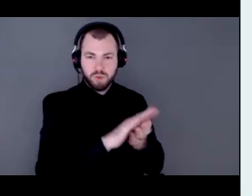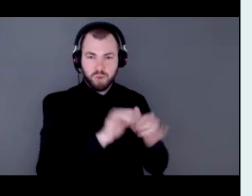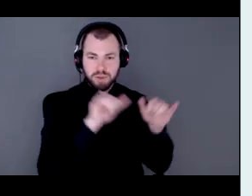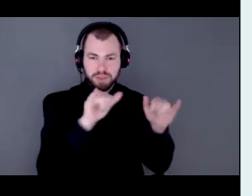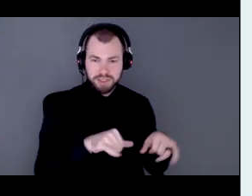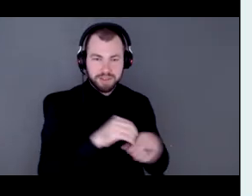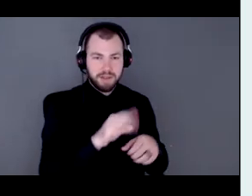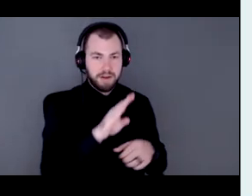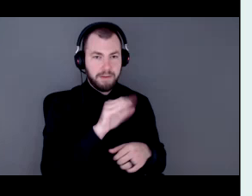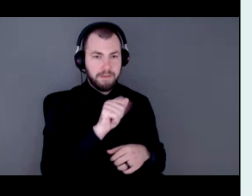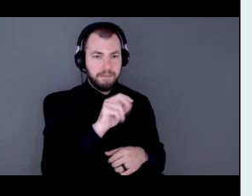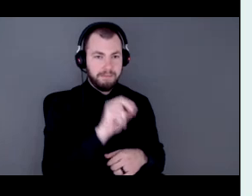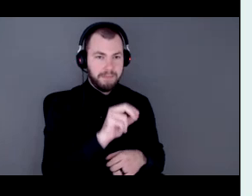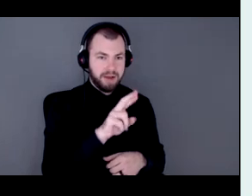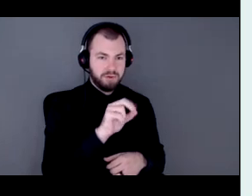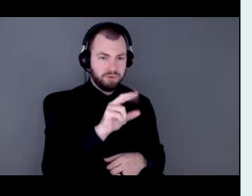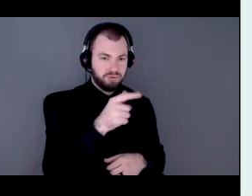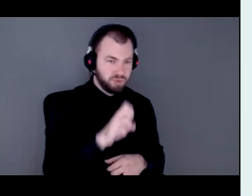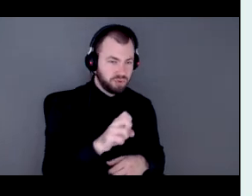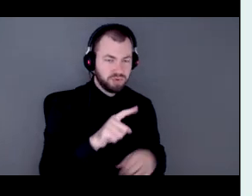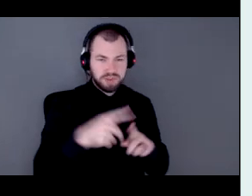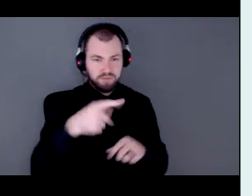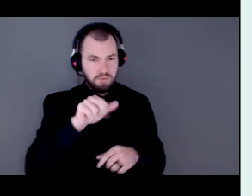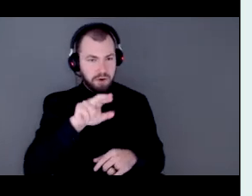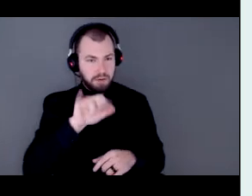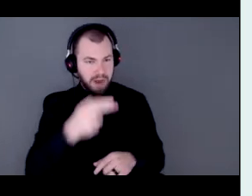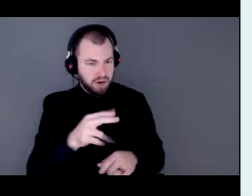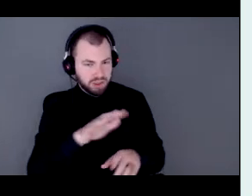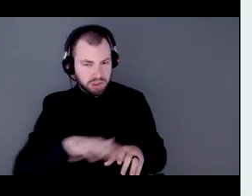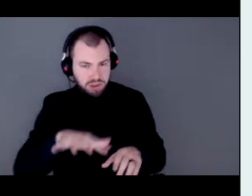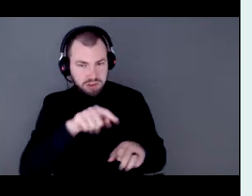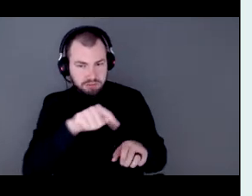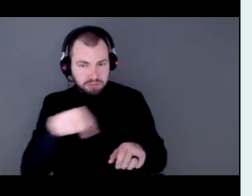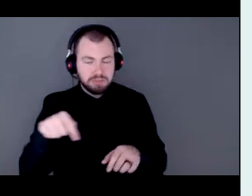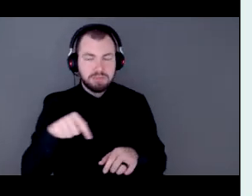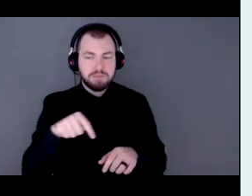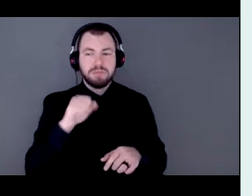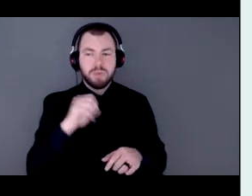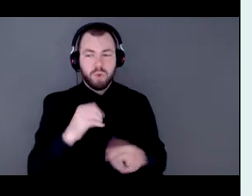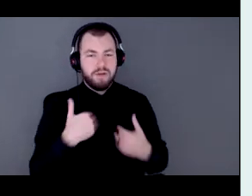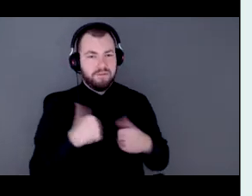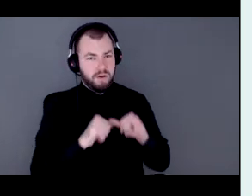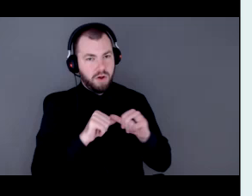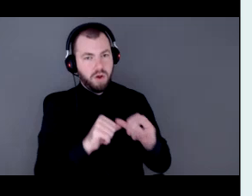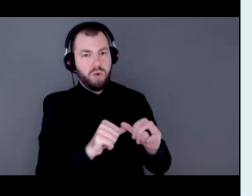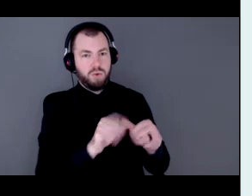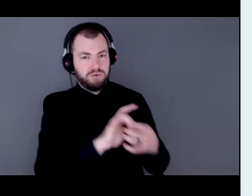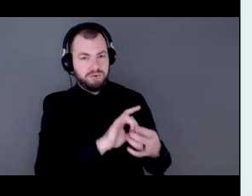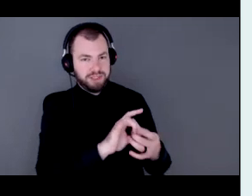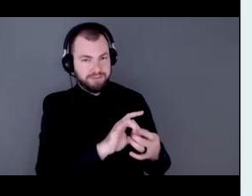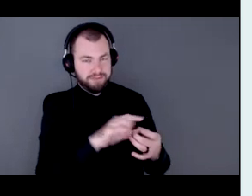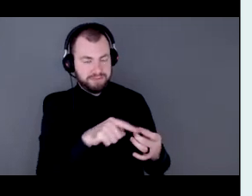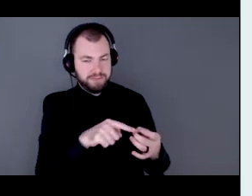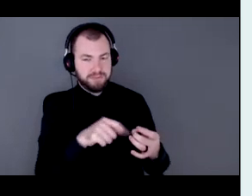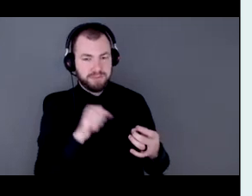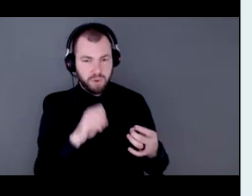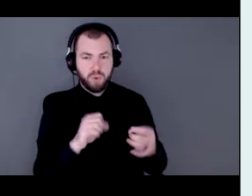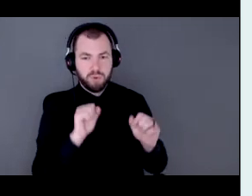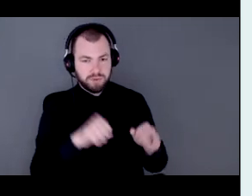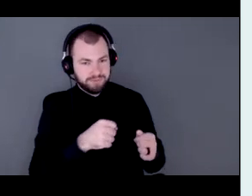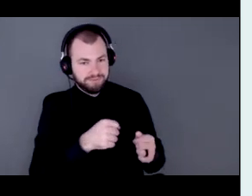Terrebonne Parish, Lafourche Parish, different areas. And so they have some ongoing relationships, and so they were able to get the teachers through